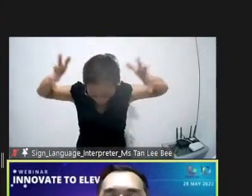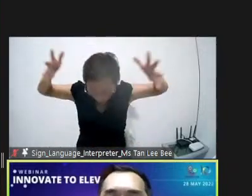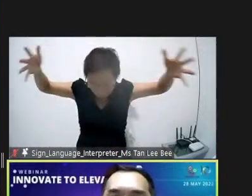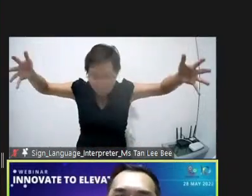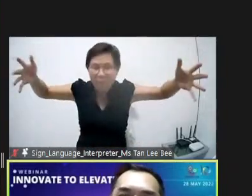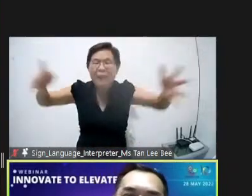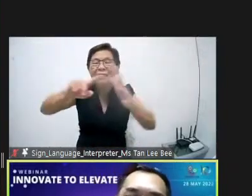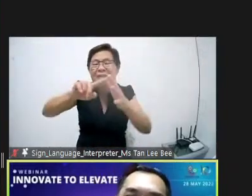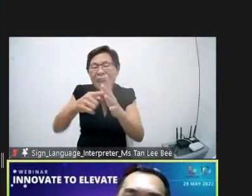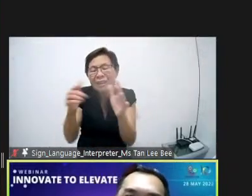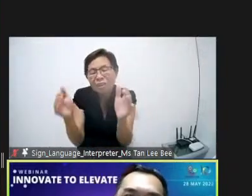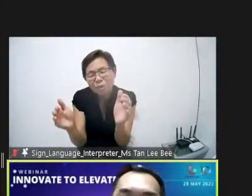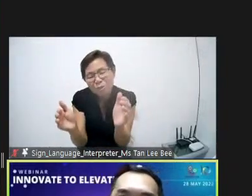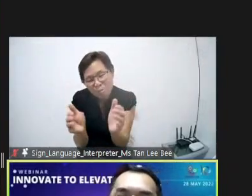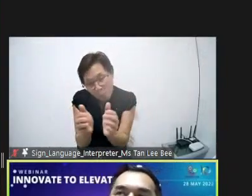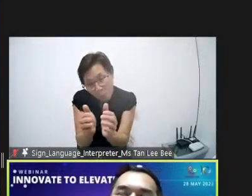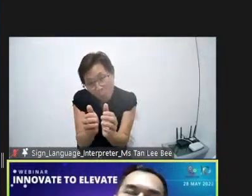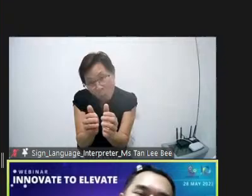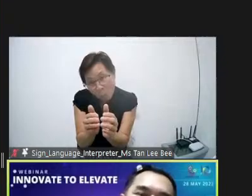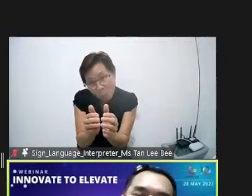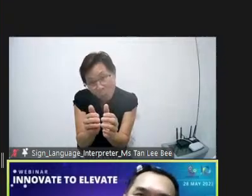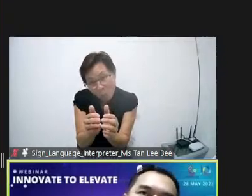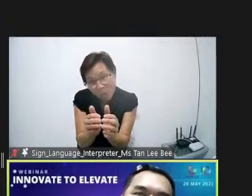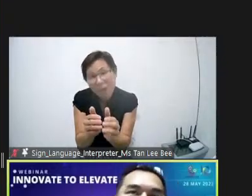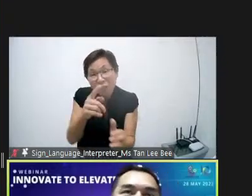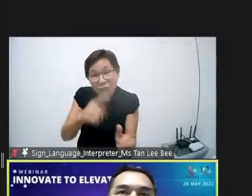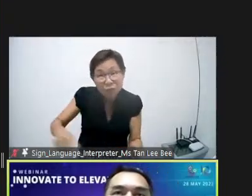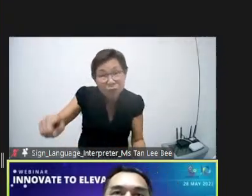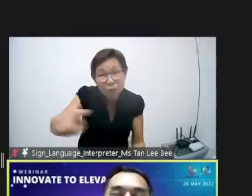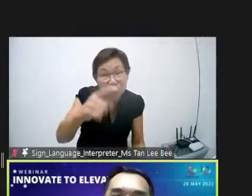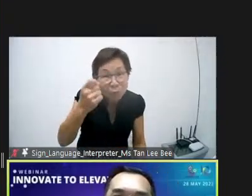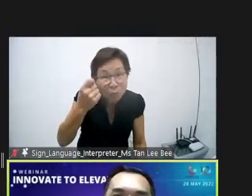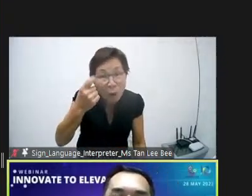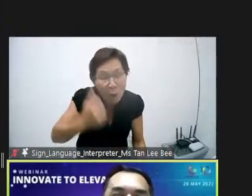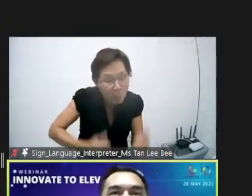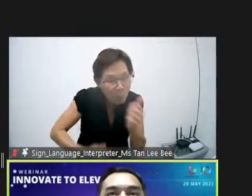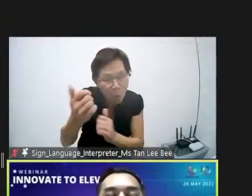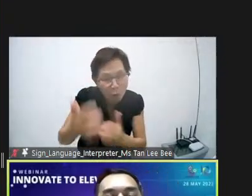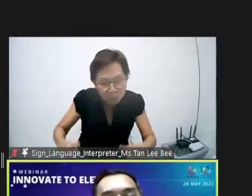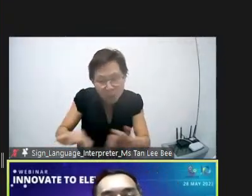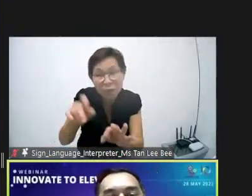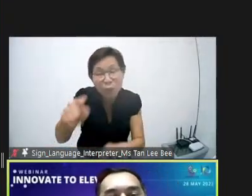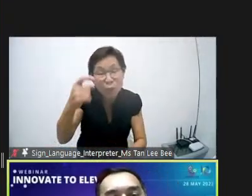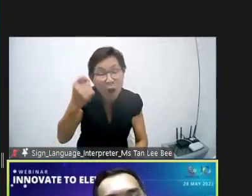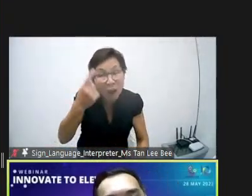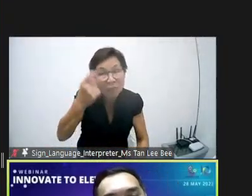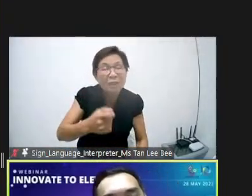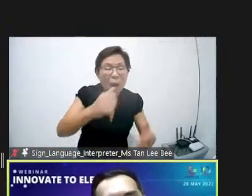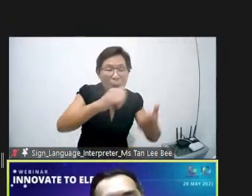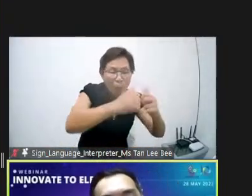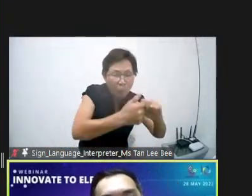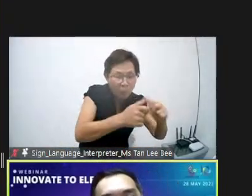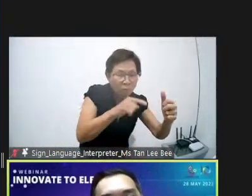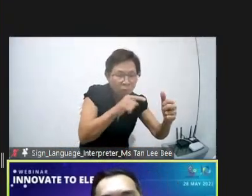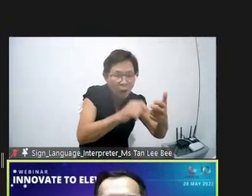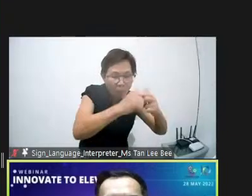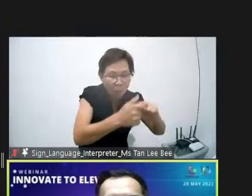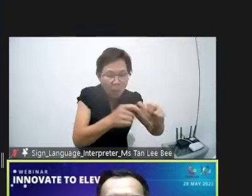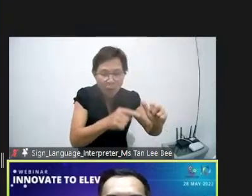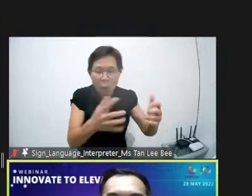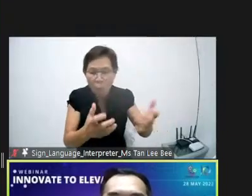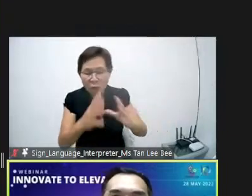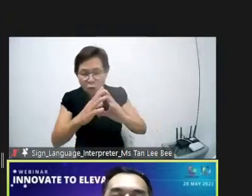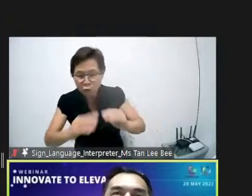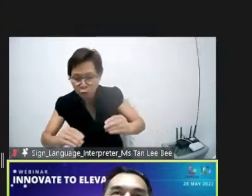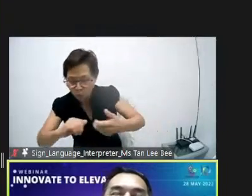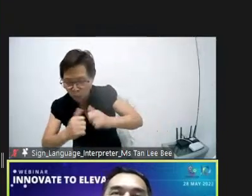thing. As long as you know, as long as you understand the problems that you want to solve, and then you come out.